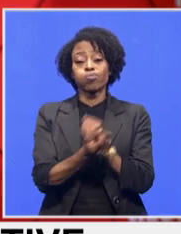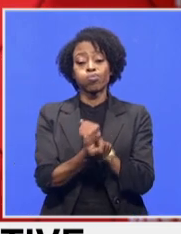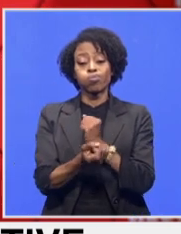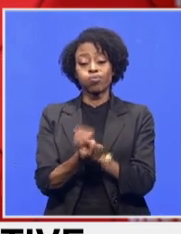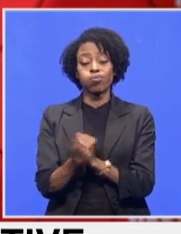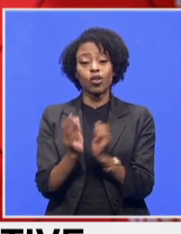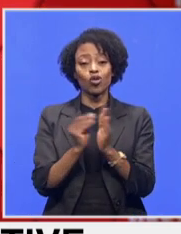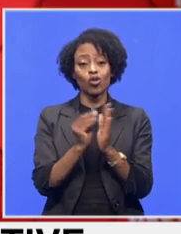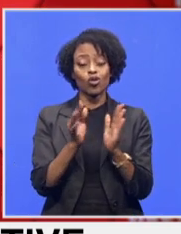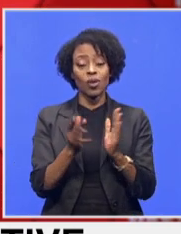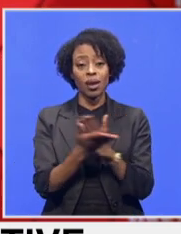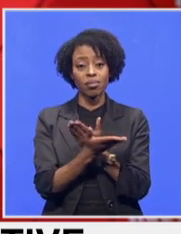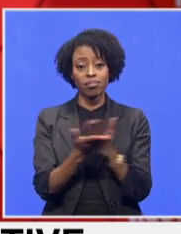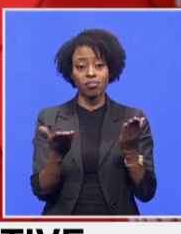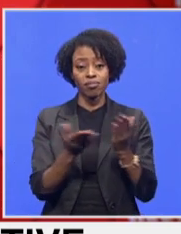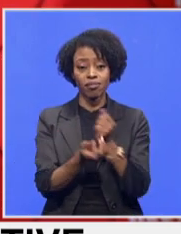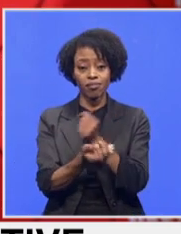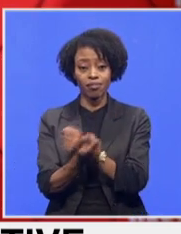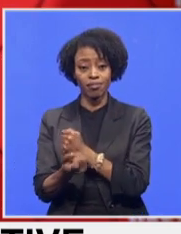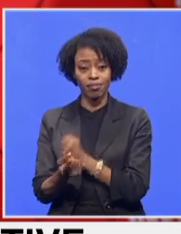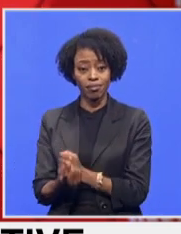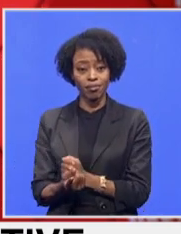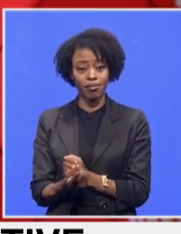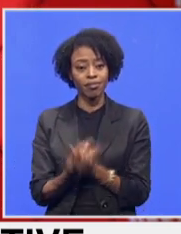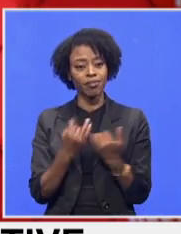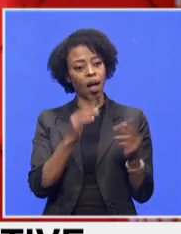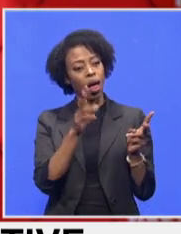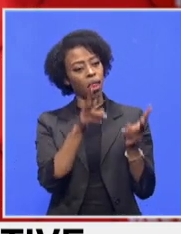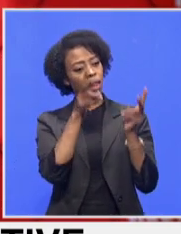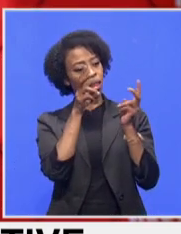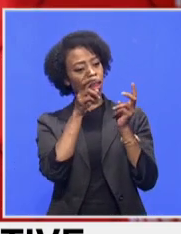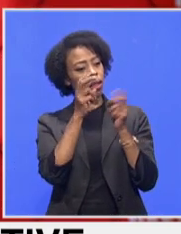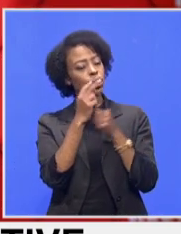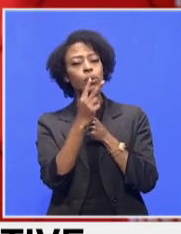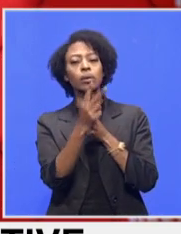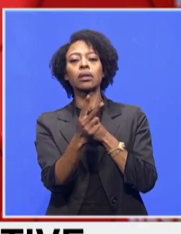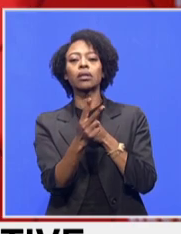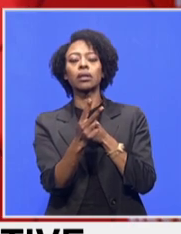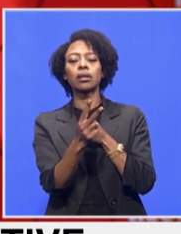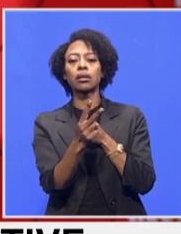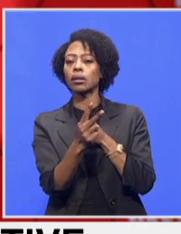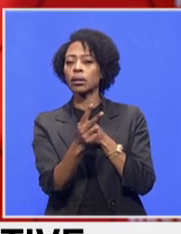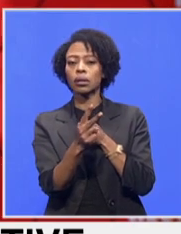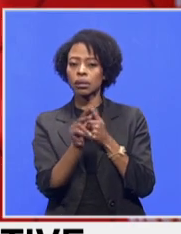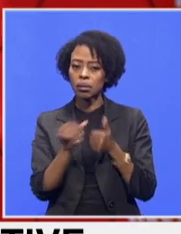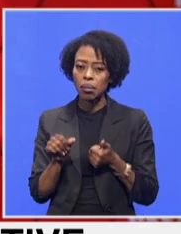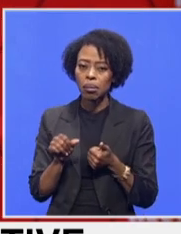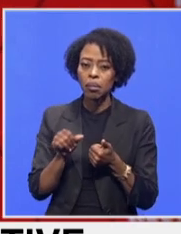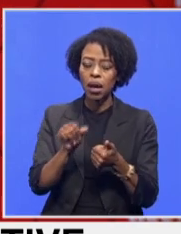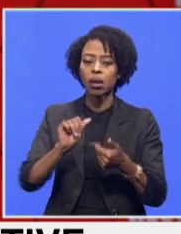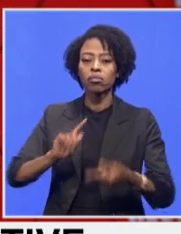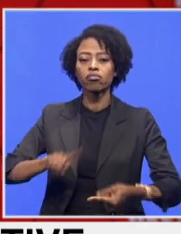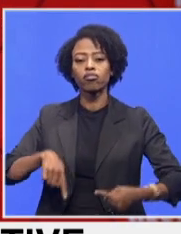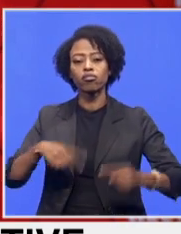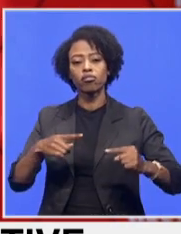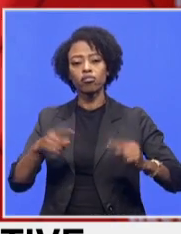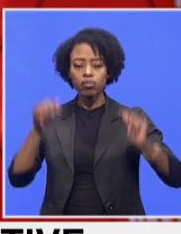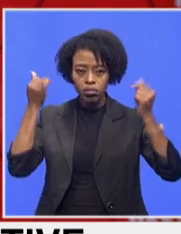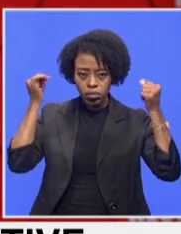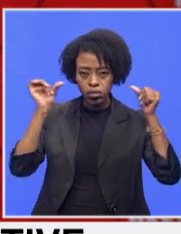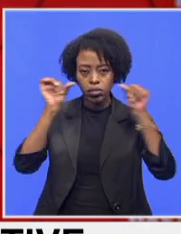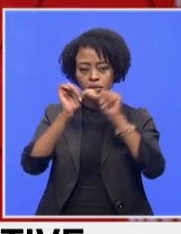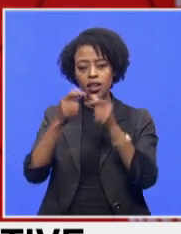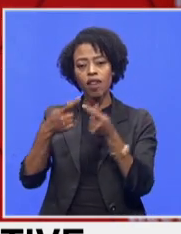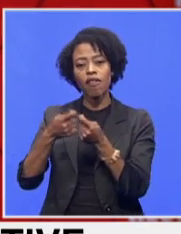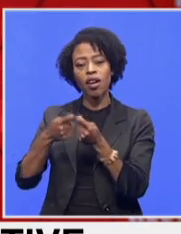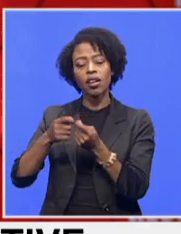students is a classic expression of revolt against academic and financial